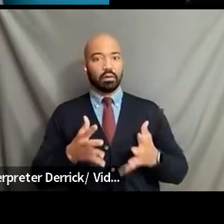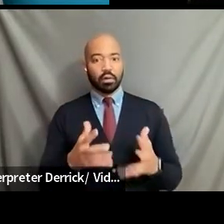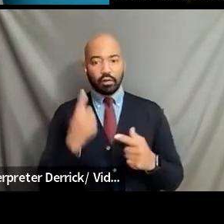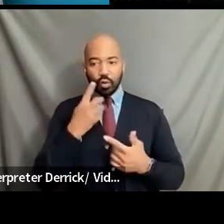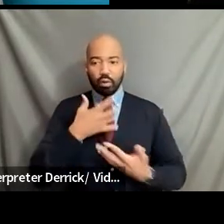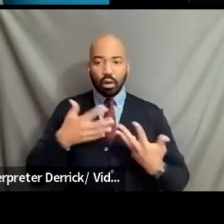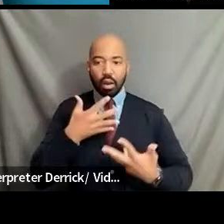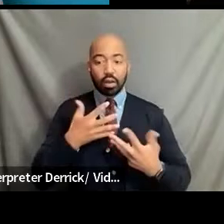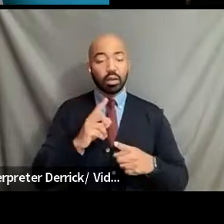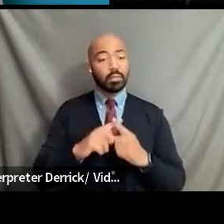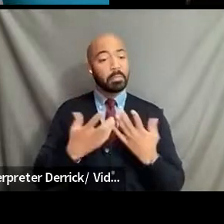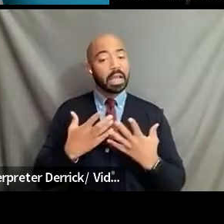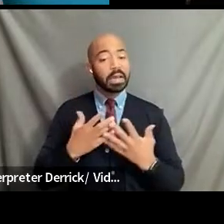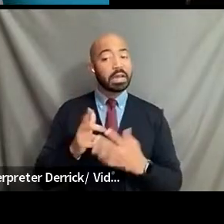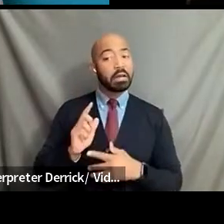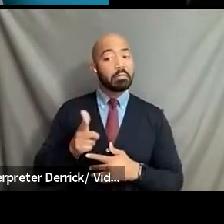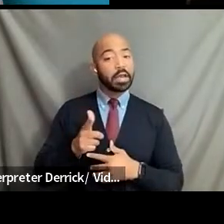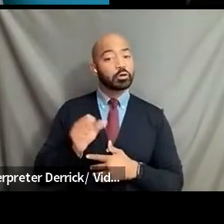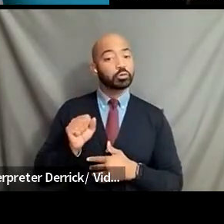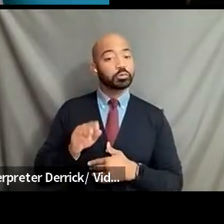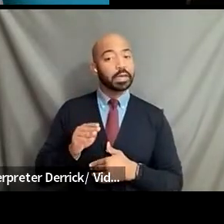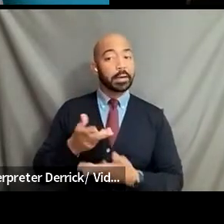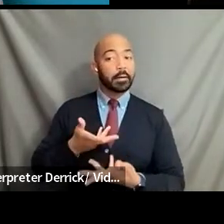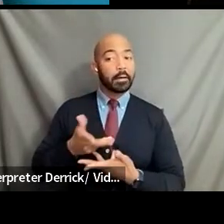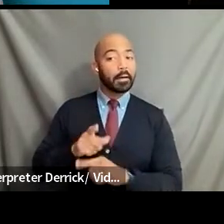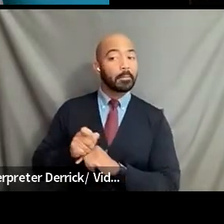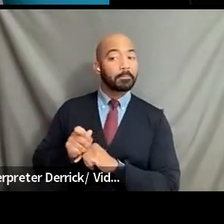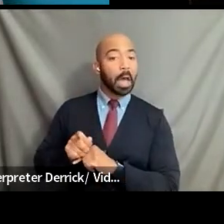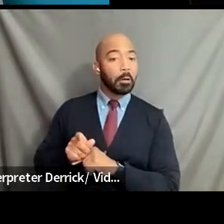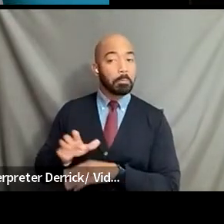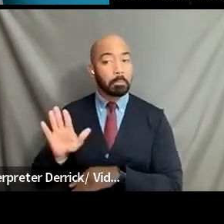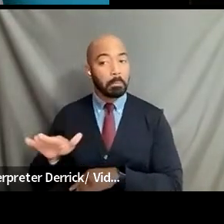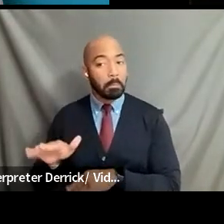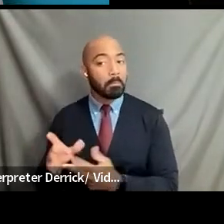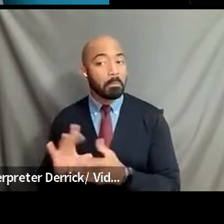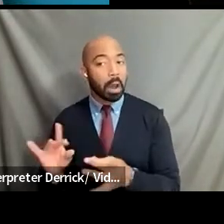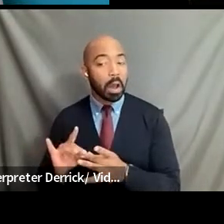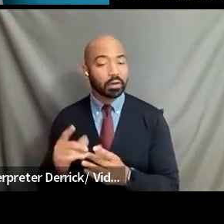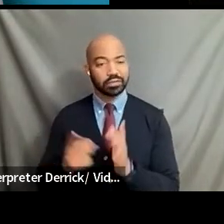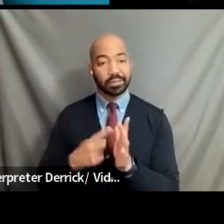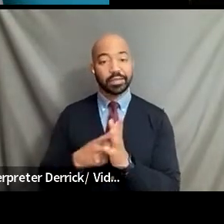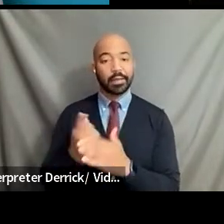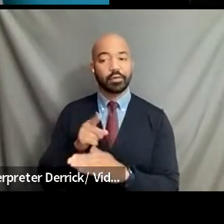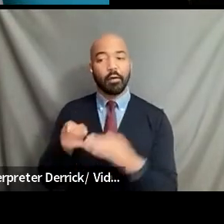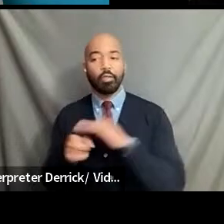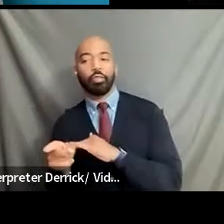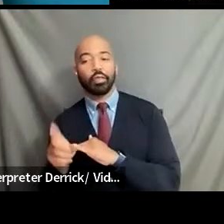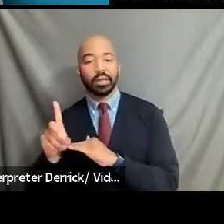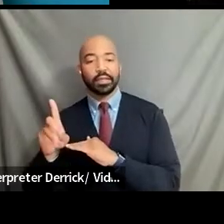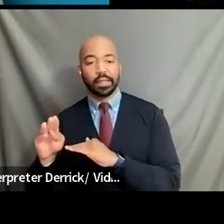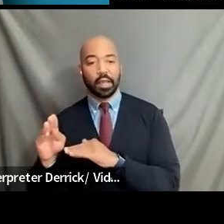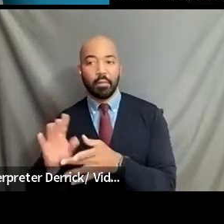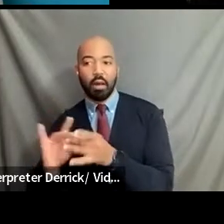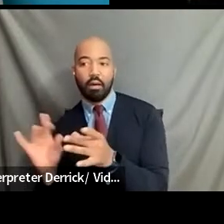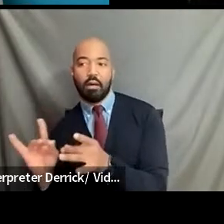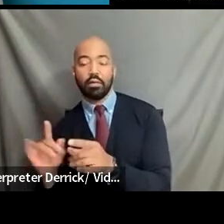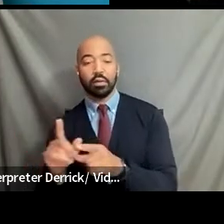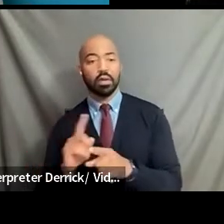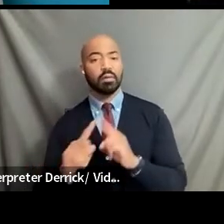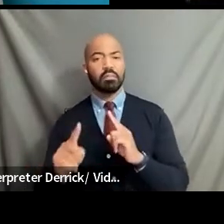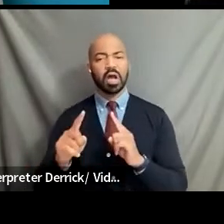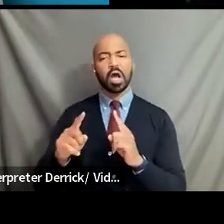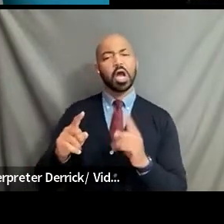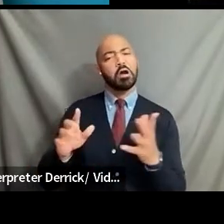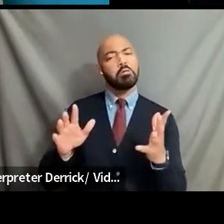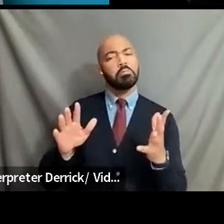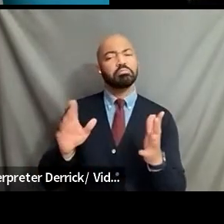to follow up with them on social media. You'll be surprised, like just kind of going into a DM. But regardless, just kind of talk to people and just don't have,